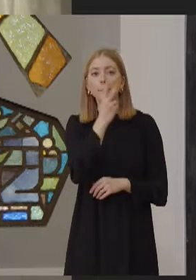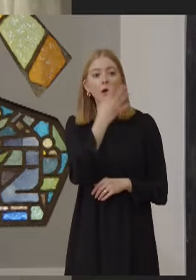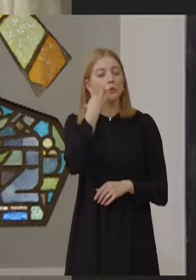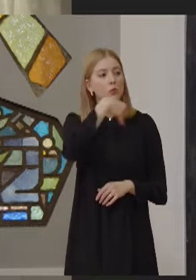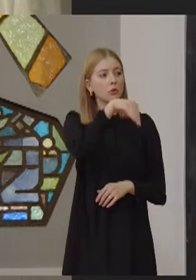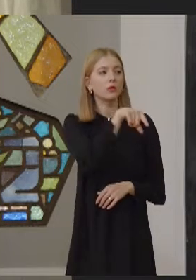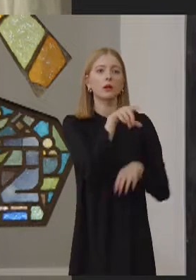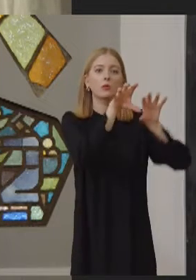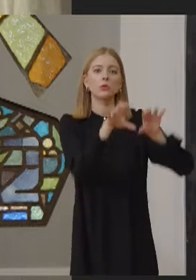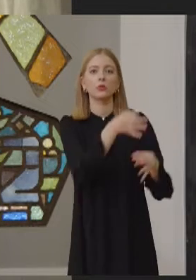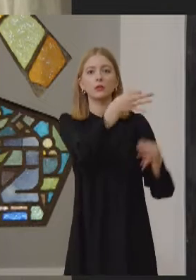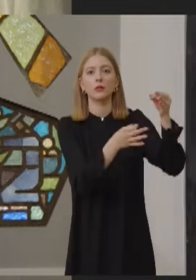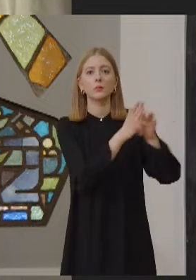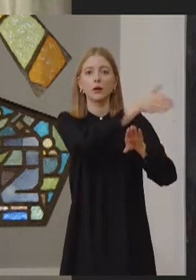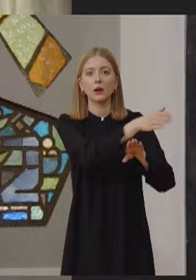of civilization.